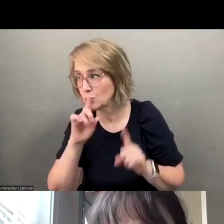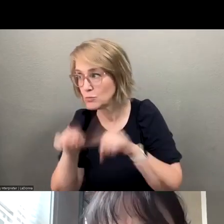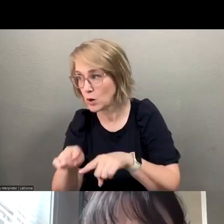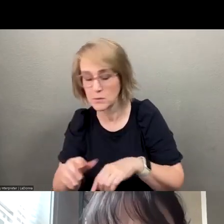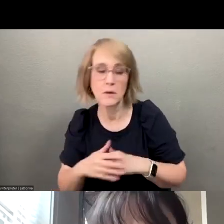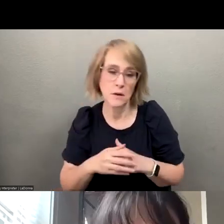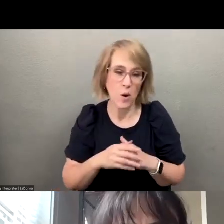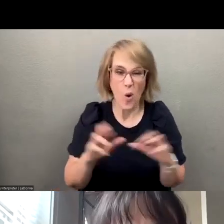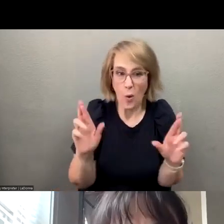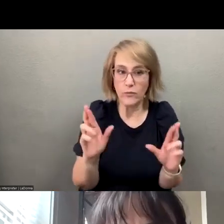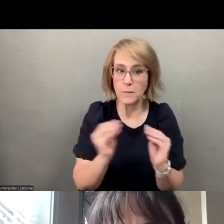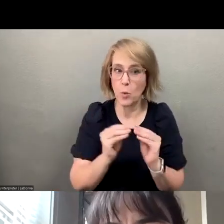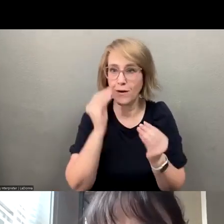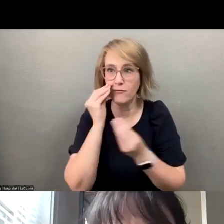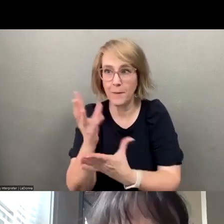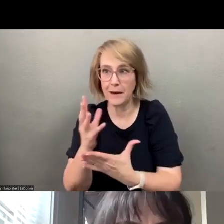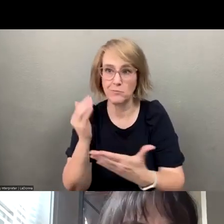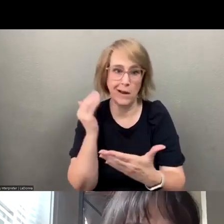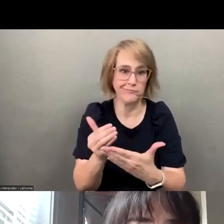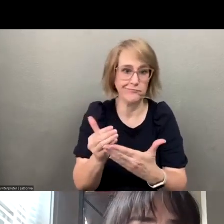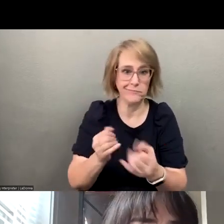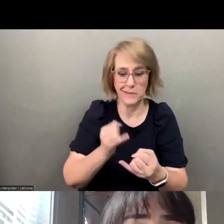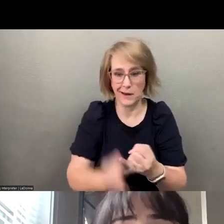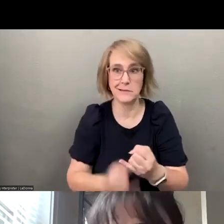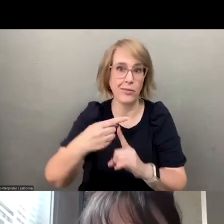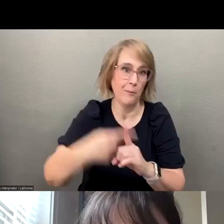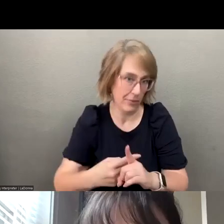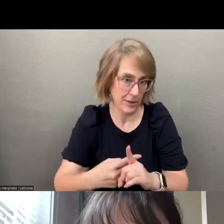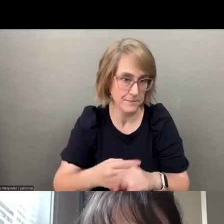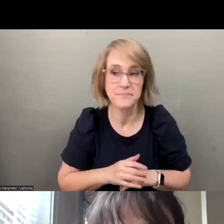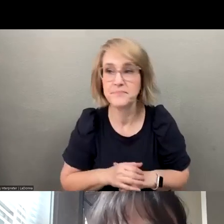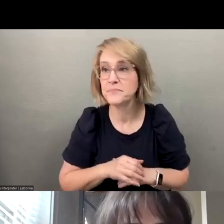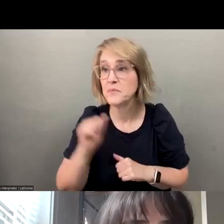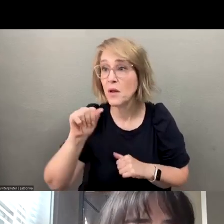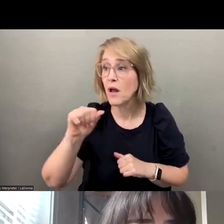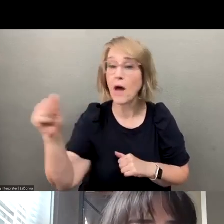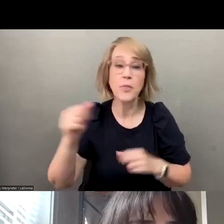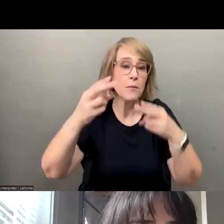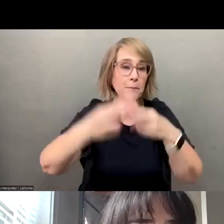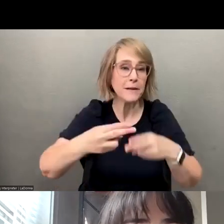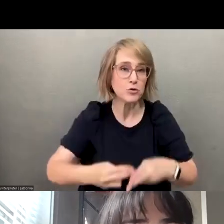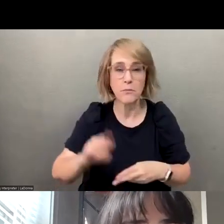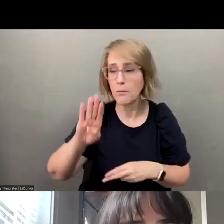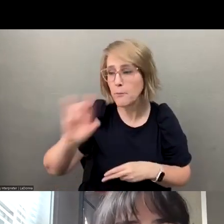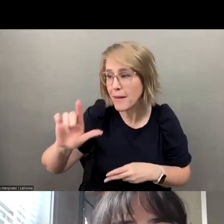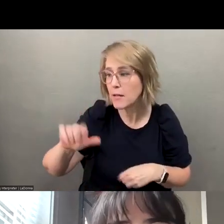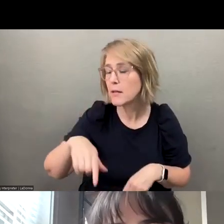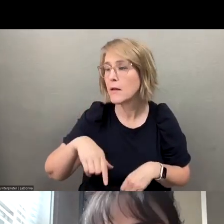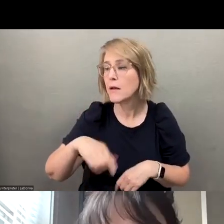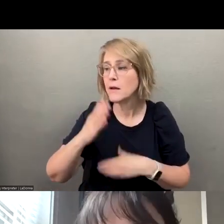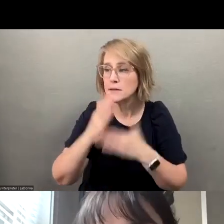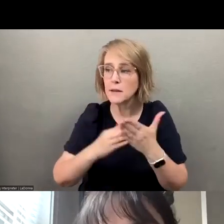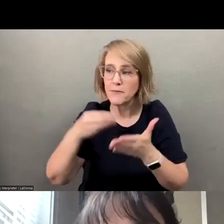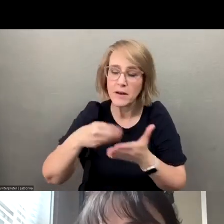probably have a little bit more information by the end of this month, I think. Some other highlights from the bill, some funding for